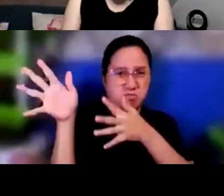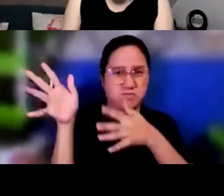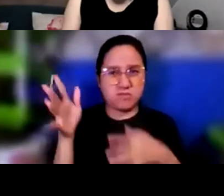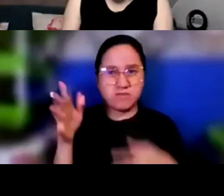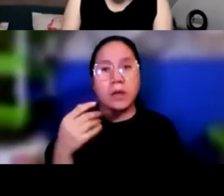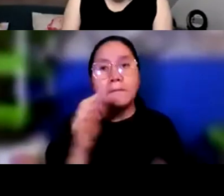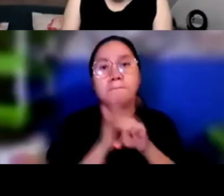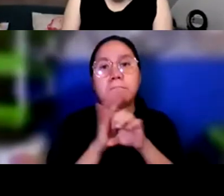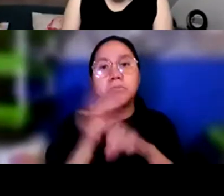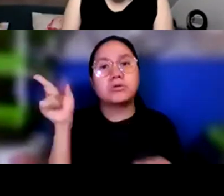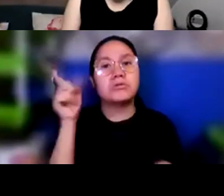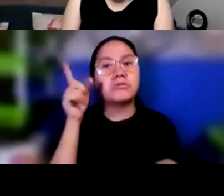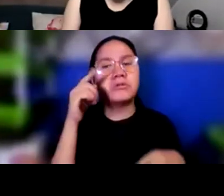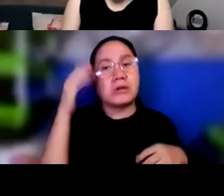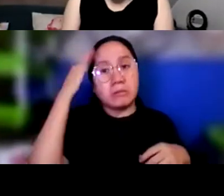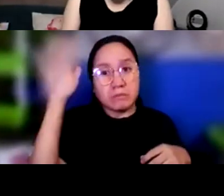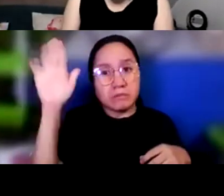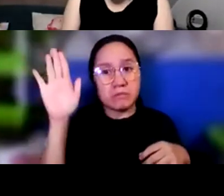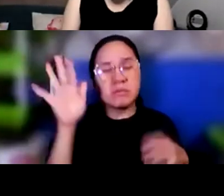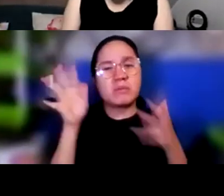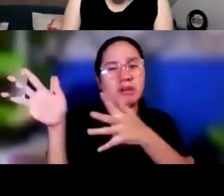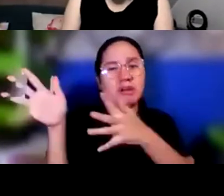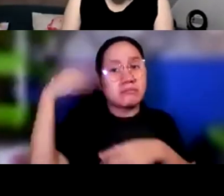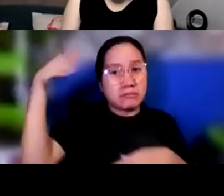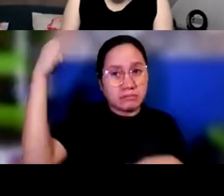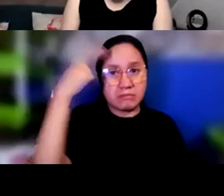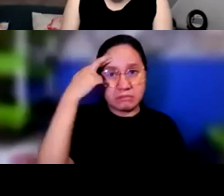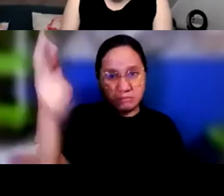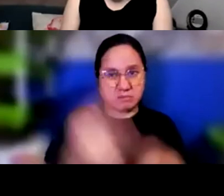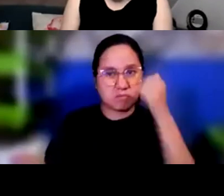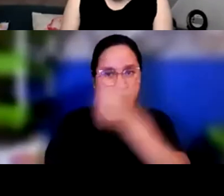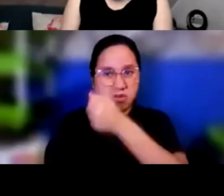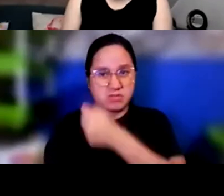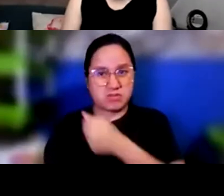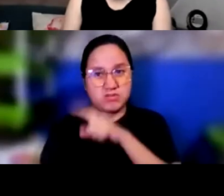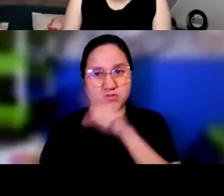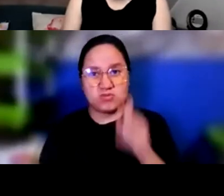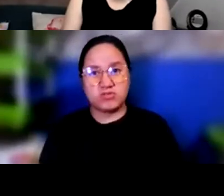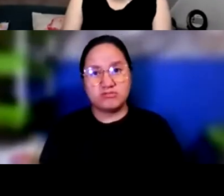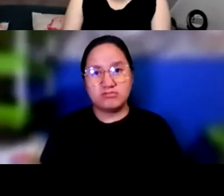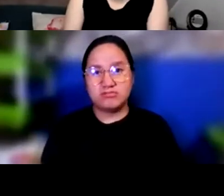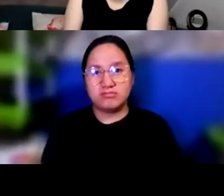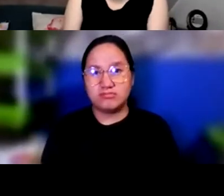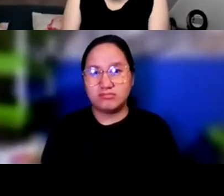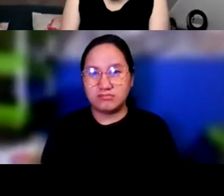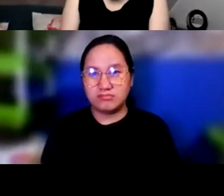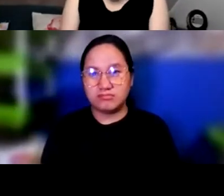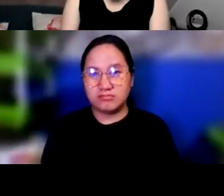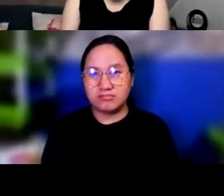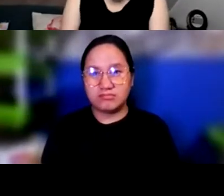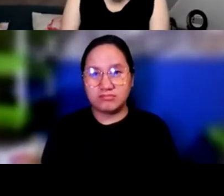the problem. So do we just leave the person alone, or bahala na siya?